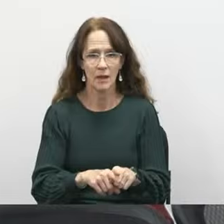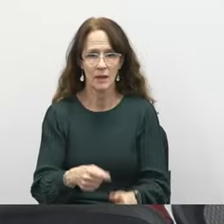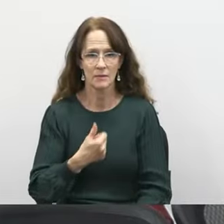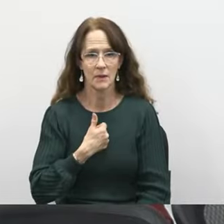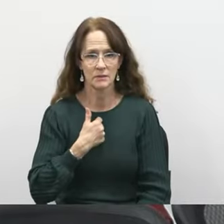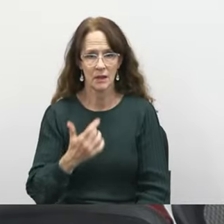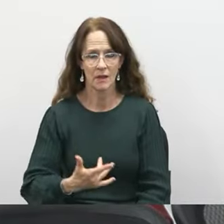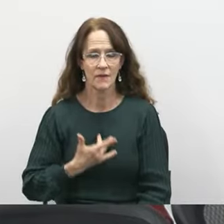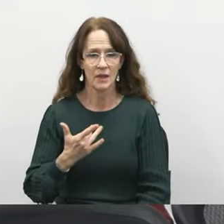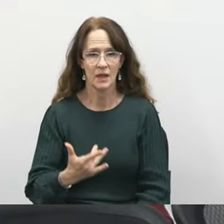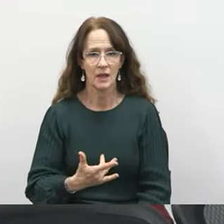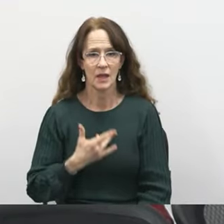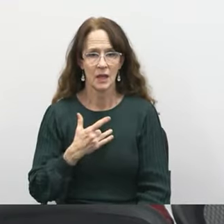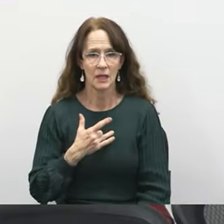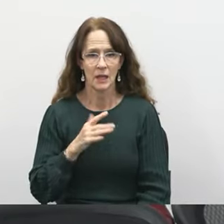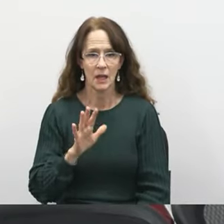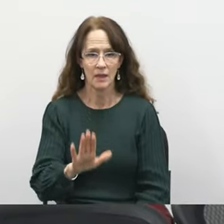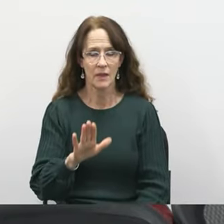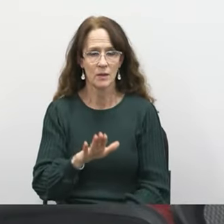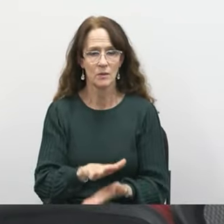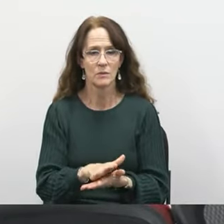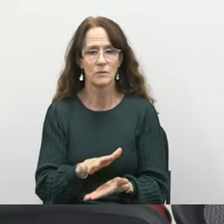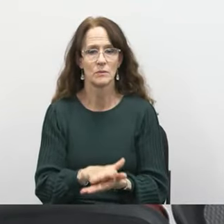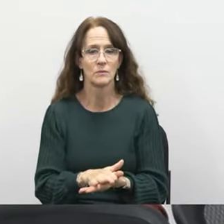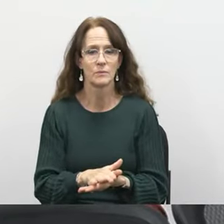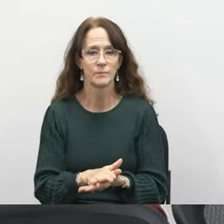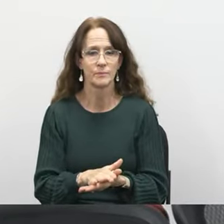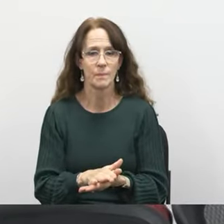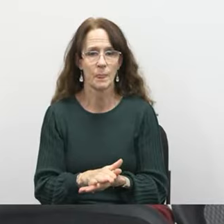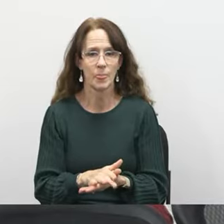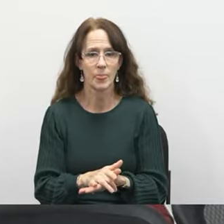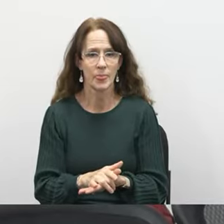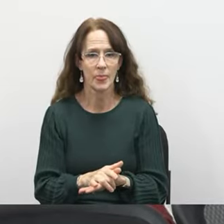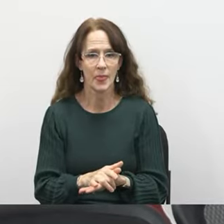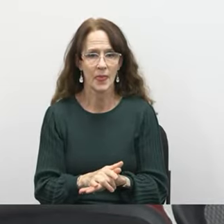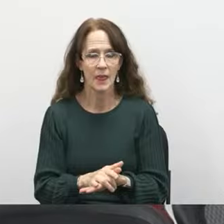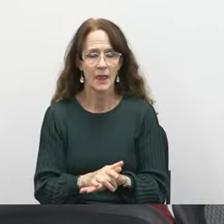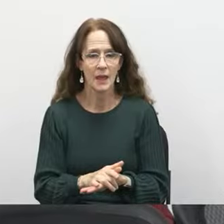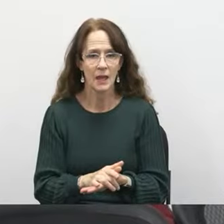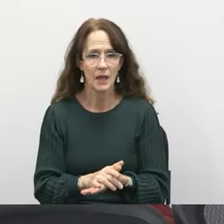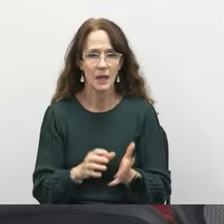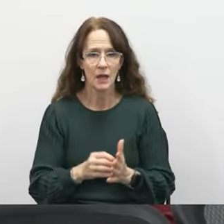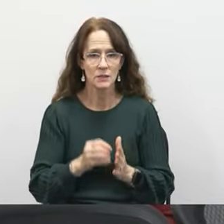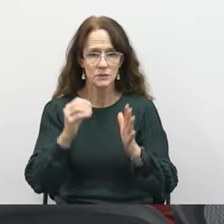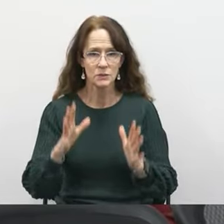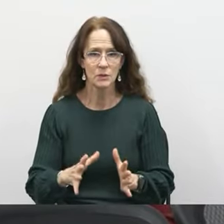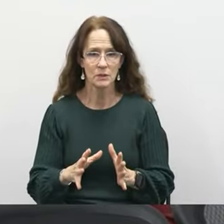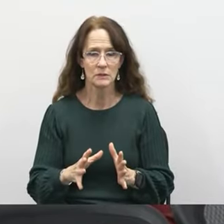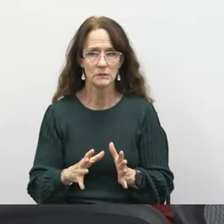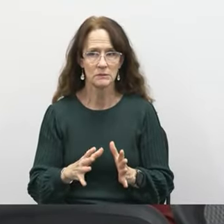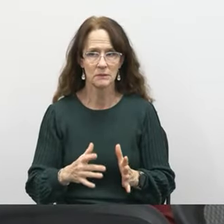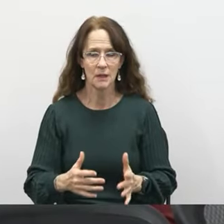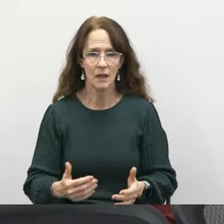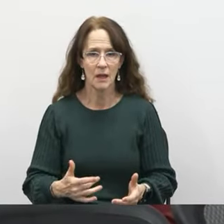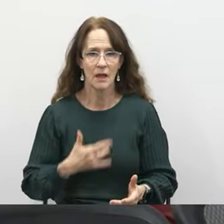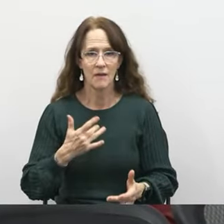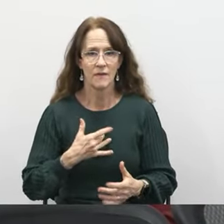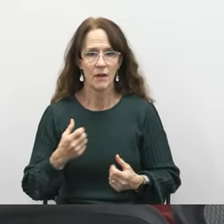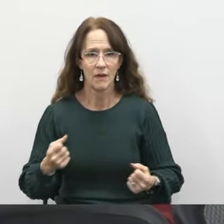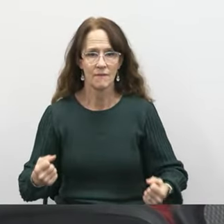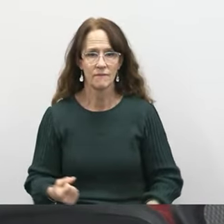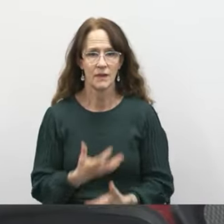feeling across their campuses. An uncertainty defined by students' collective fear at losing